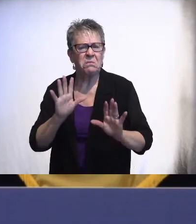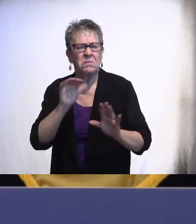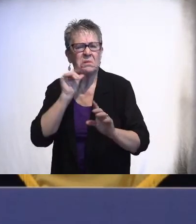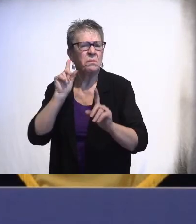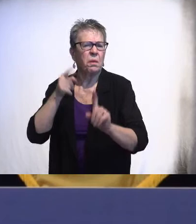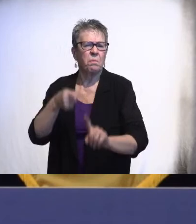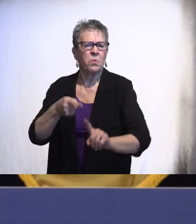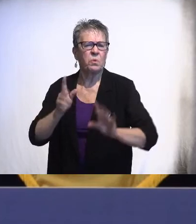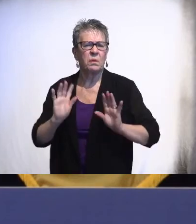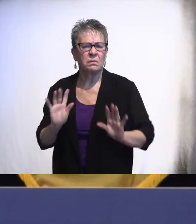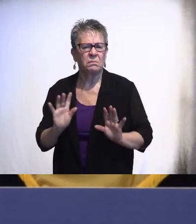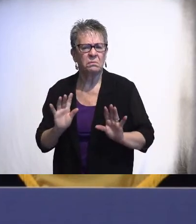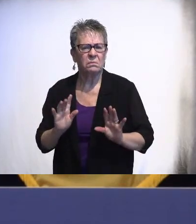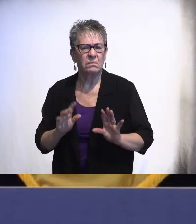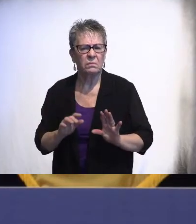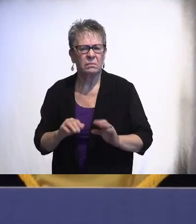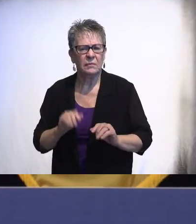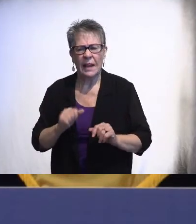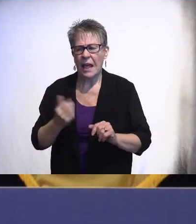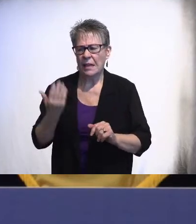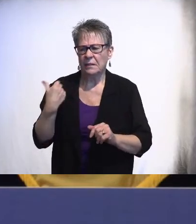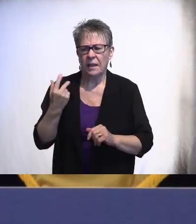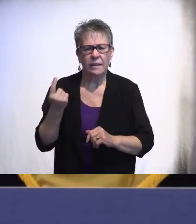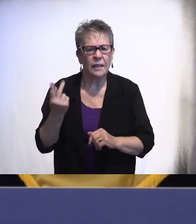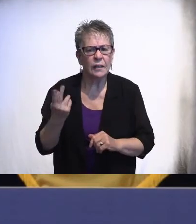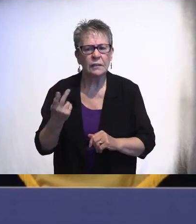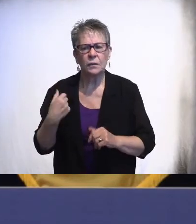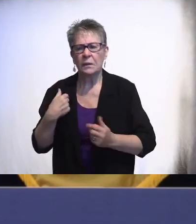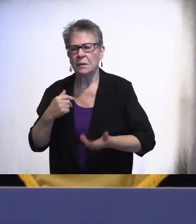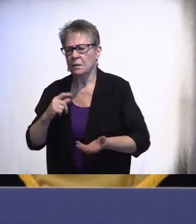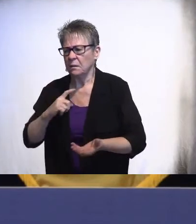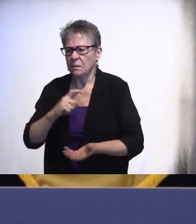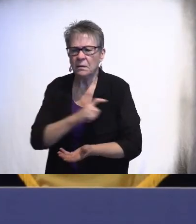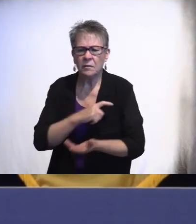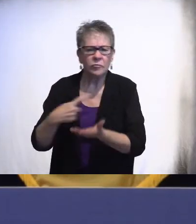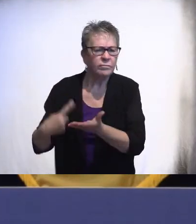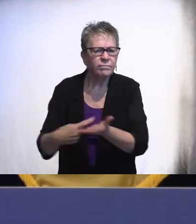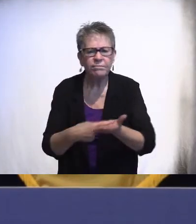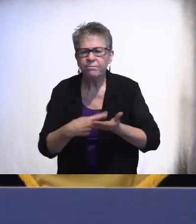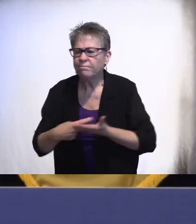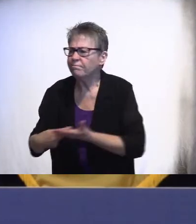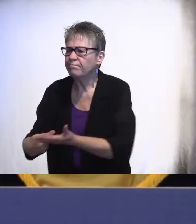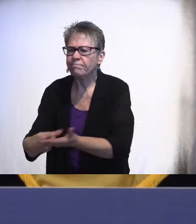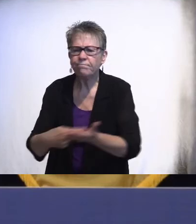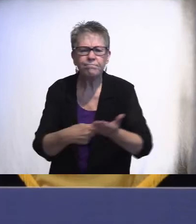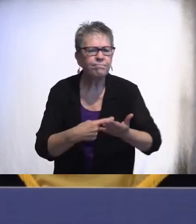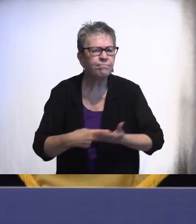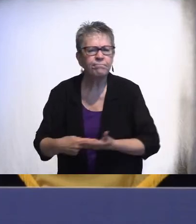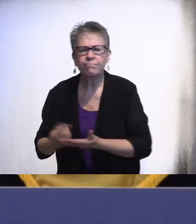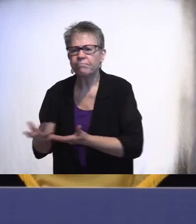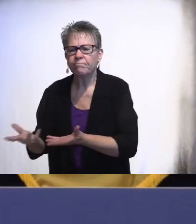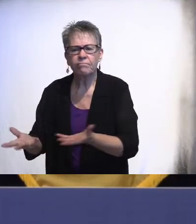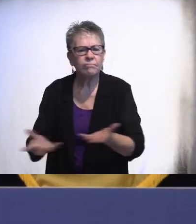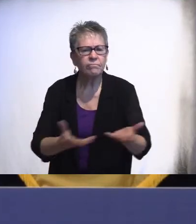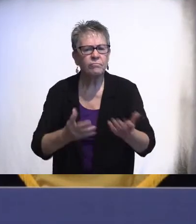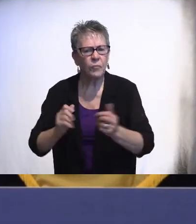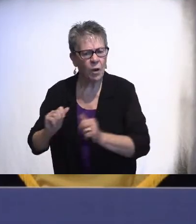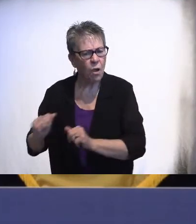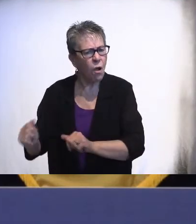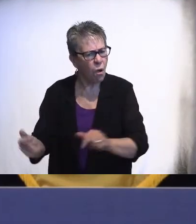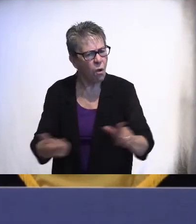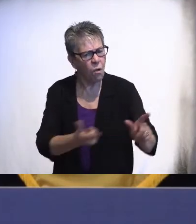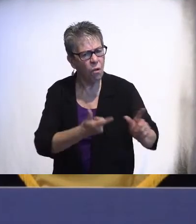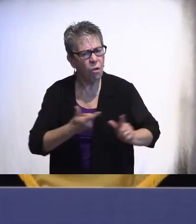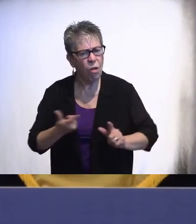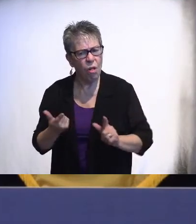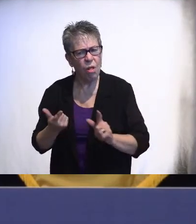good discussion. As a general matter, I think we have all, including yours truly, we have all,